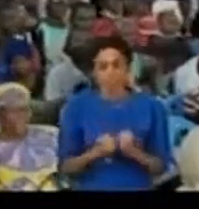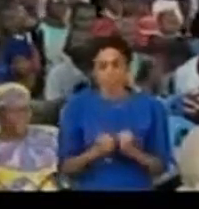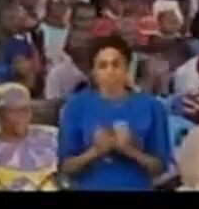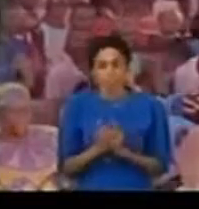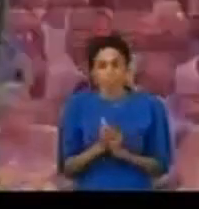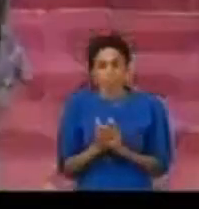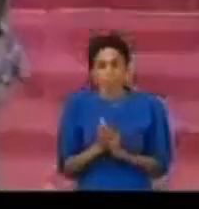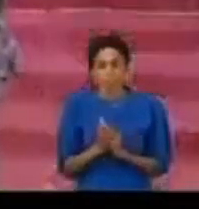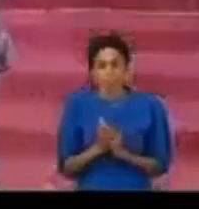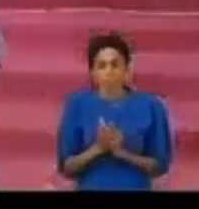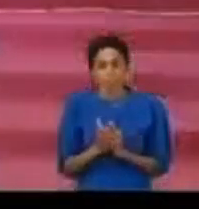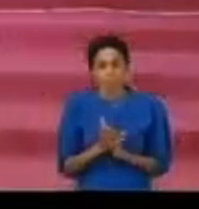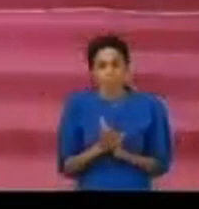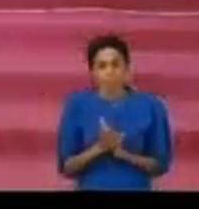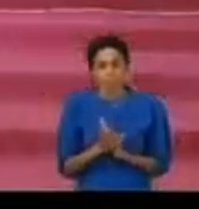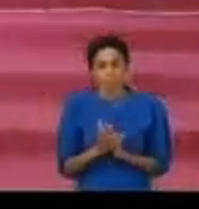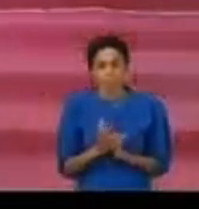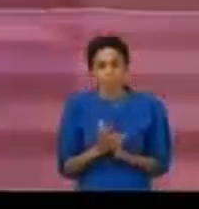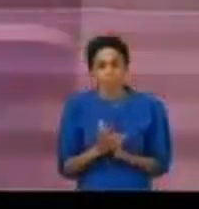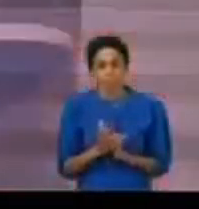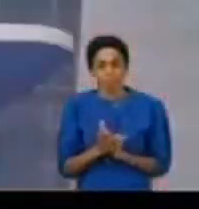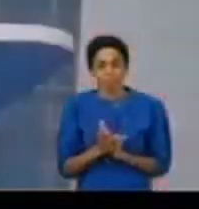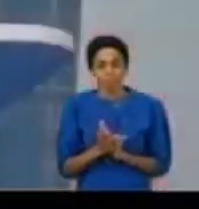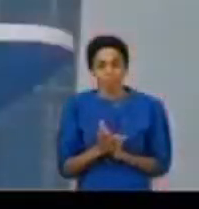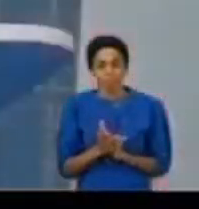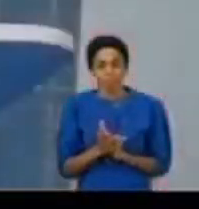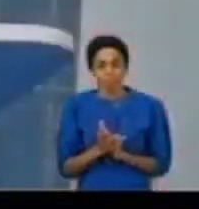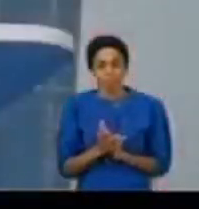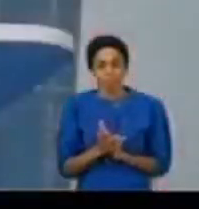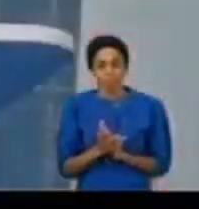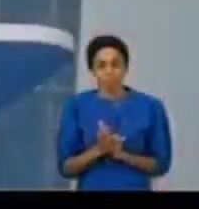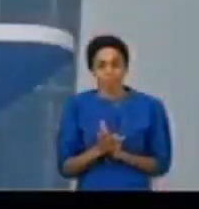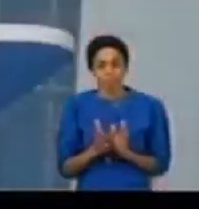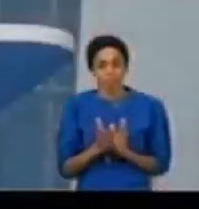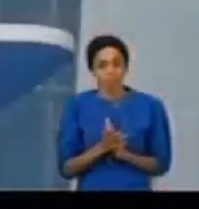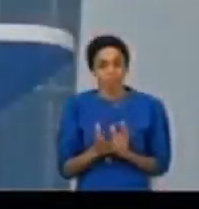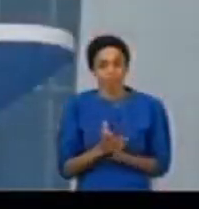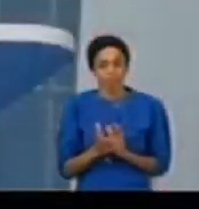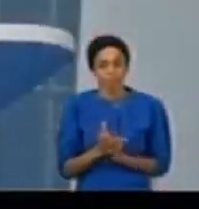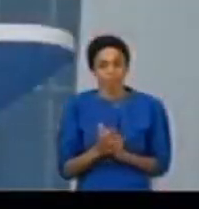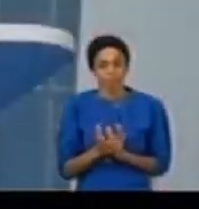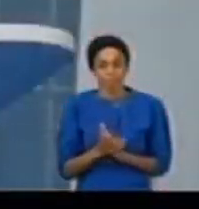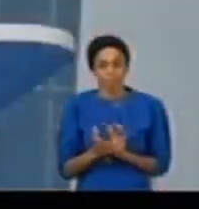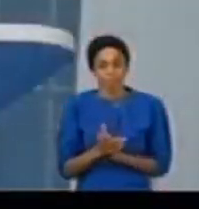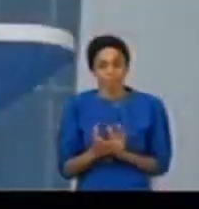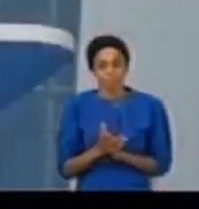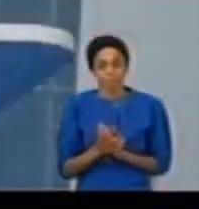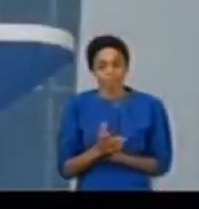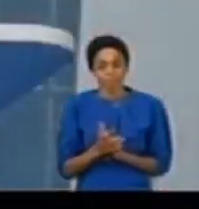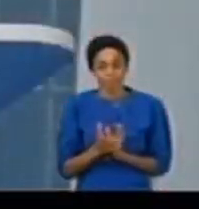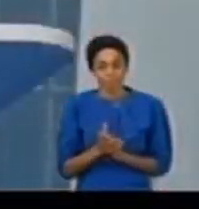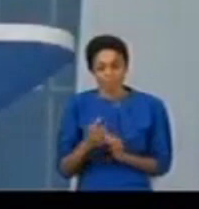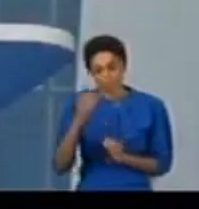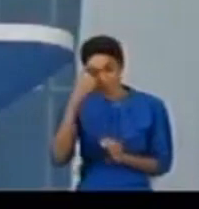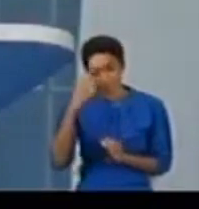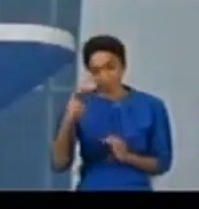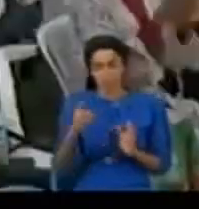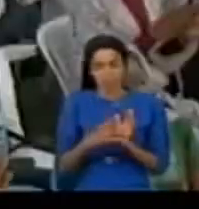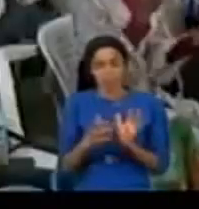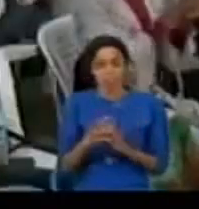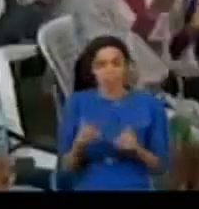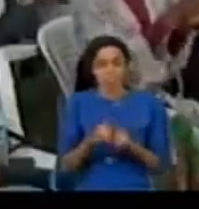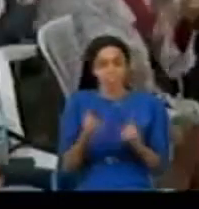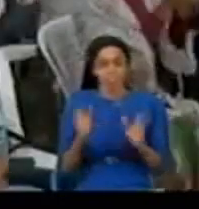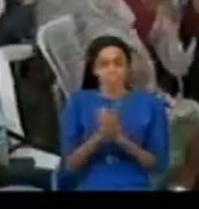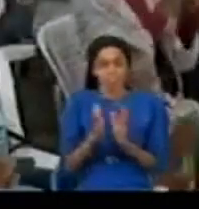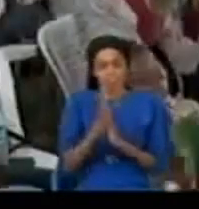hands together for Jesus. You can do better than that. As you are clapping for others, your